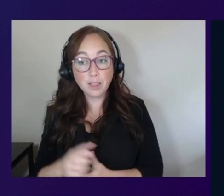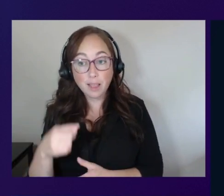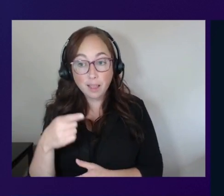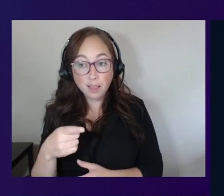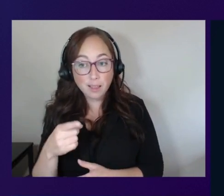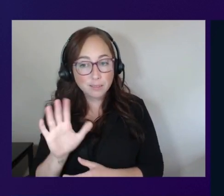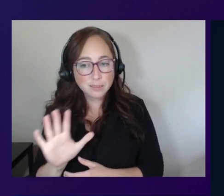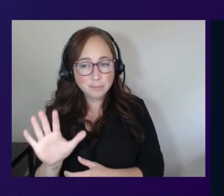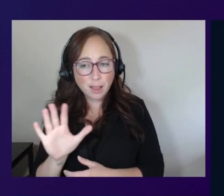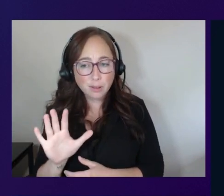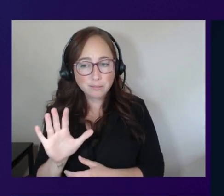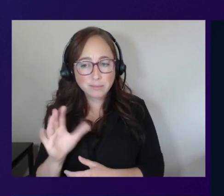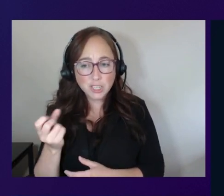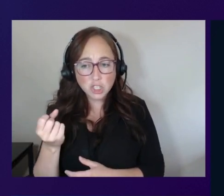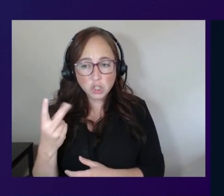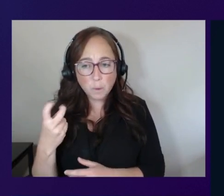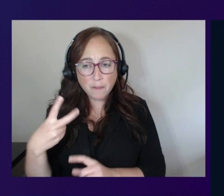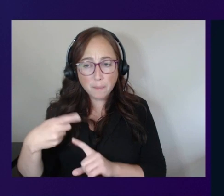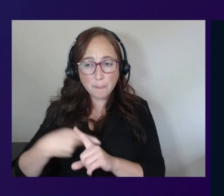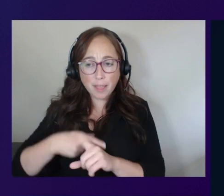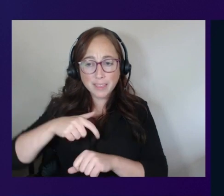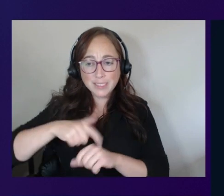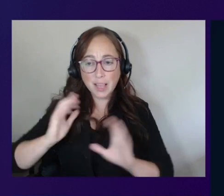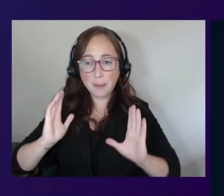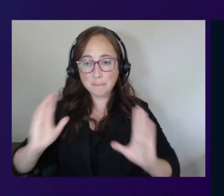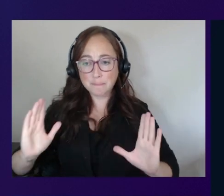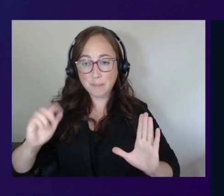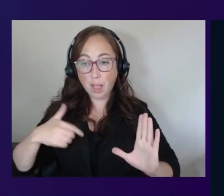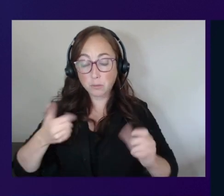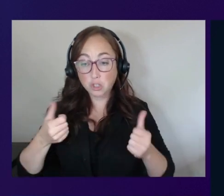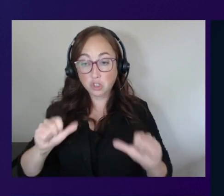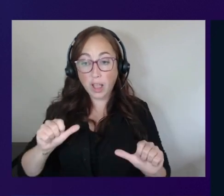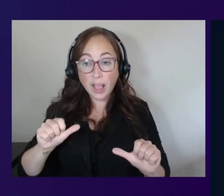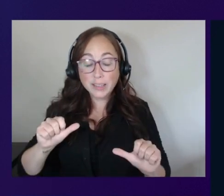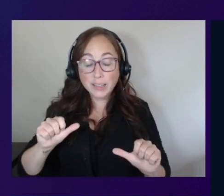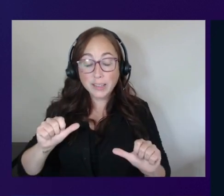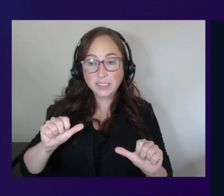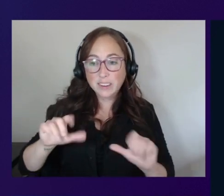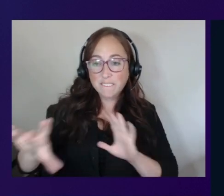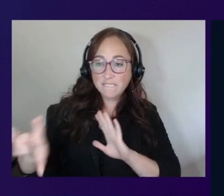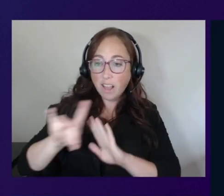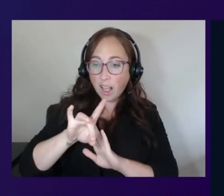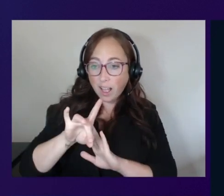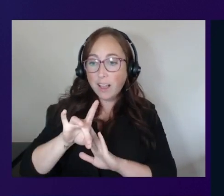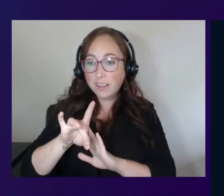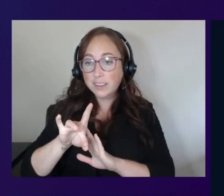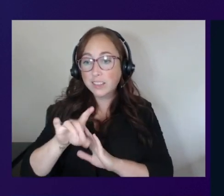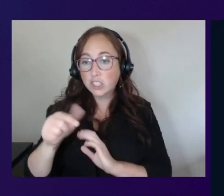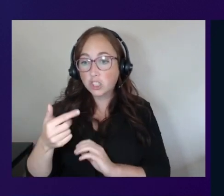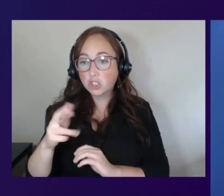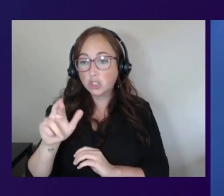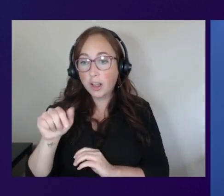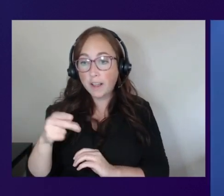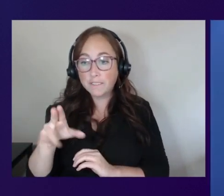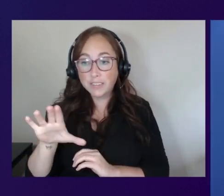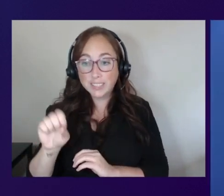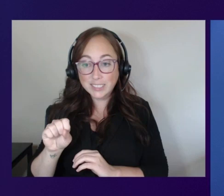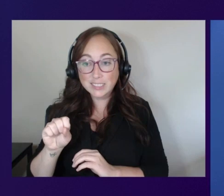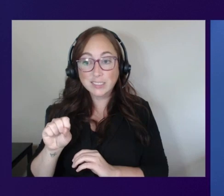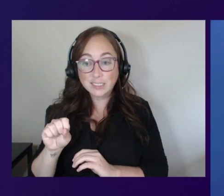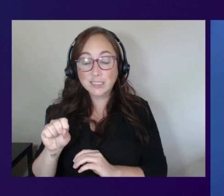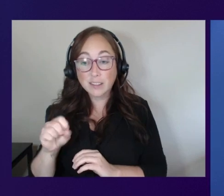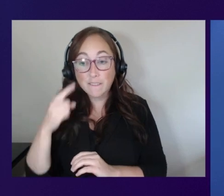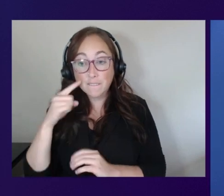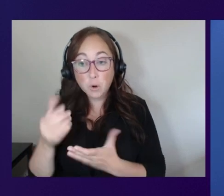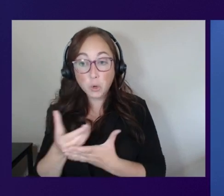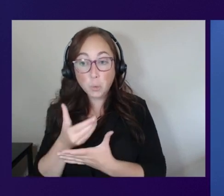a 12-month period where I was trying to bid and find a graphics card for my new machine. And,